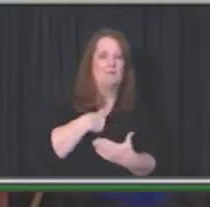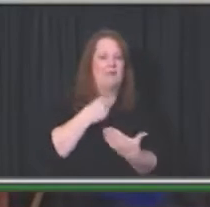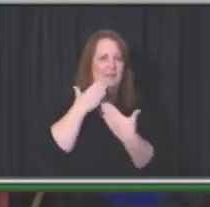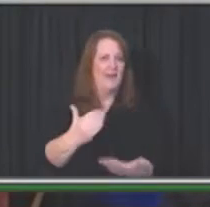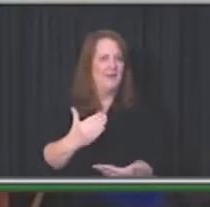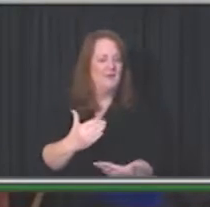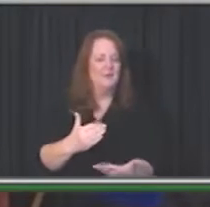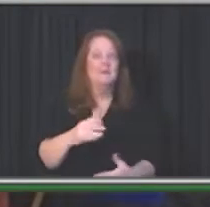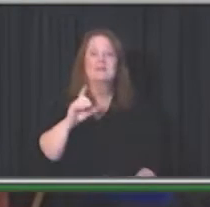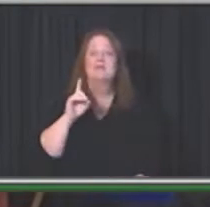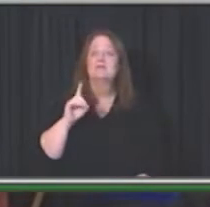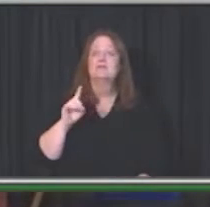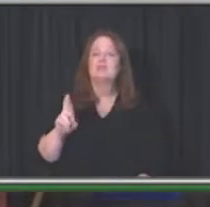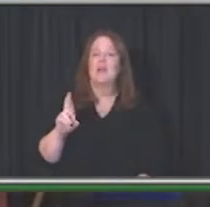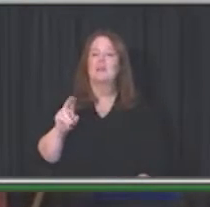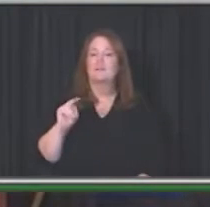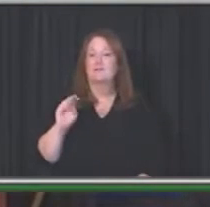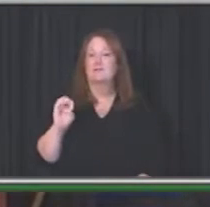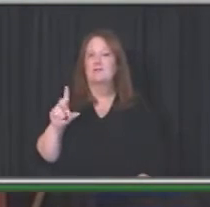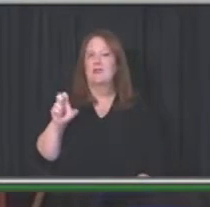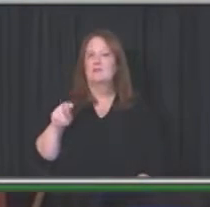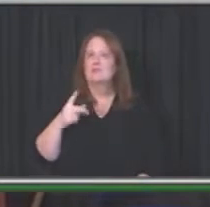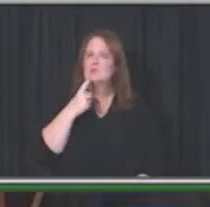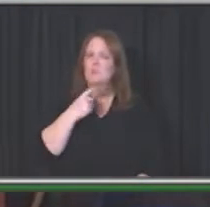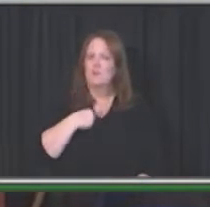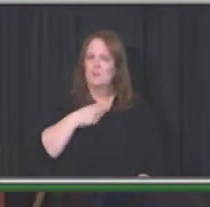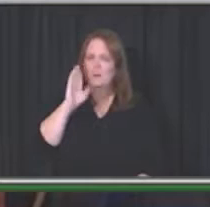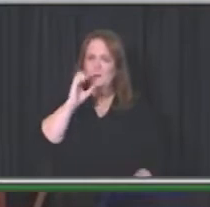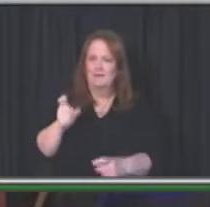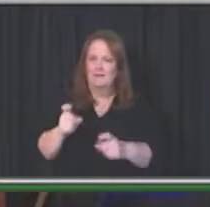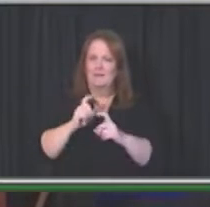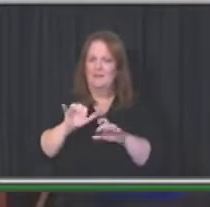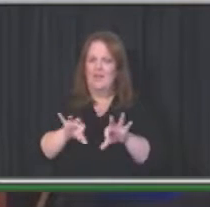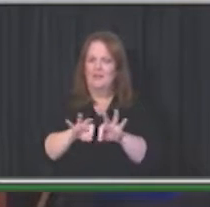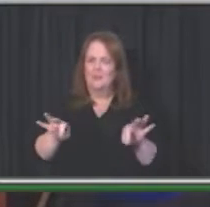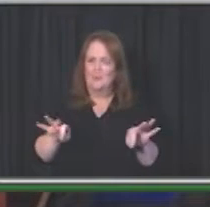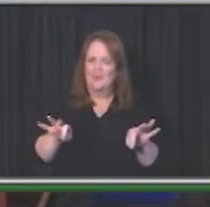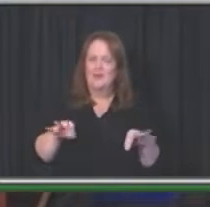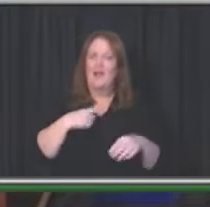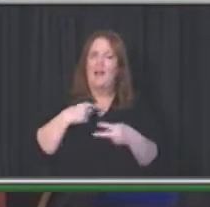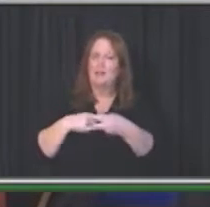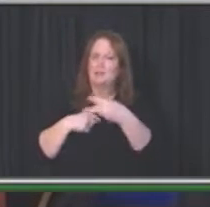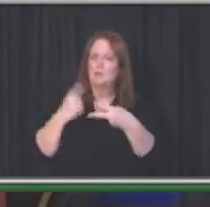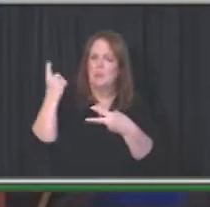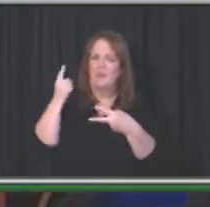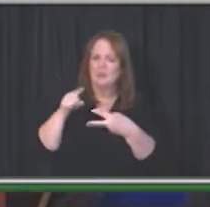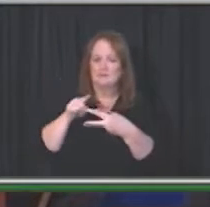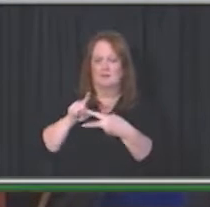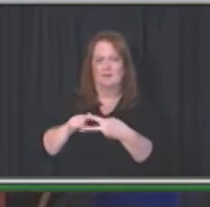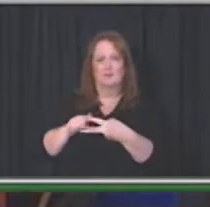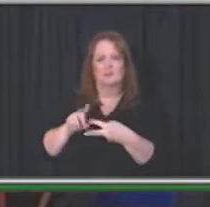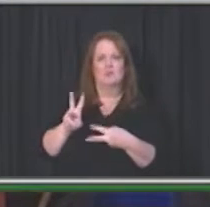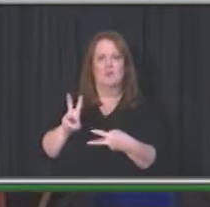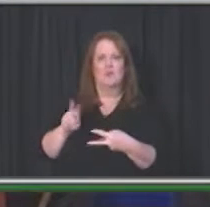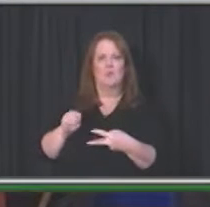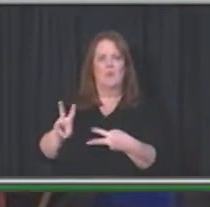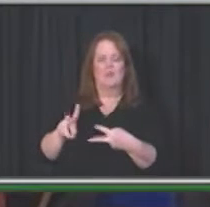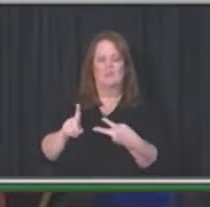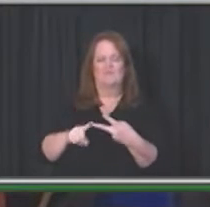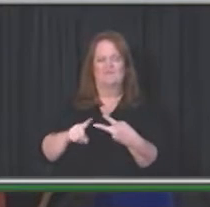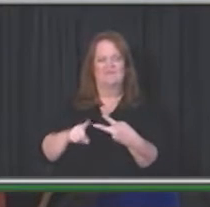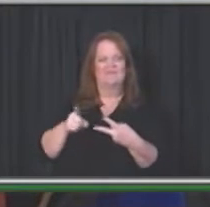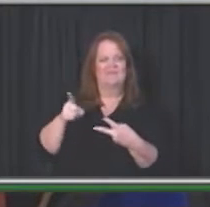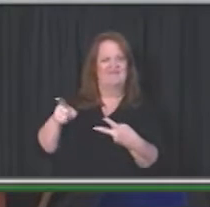Dr. Nelson told me that I was going to be honored, I had two thoughts. You know, one was, wow, and the second was, I think they lost